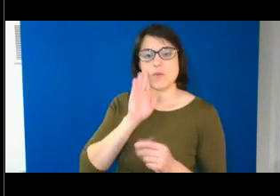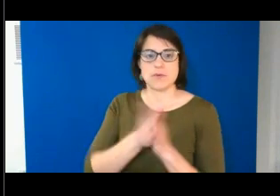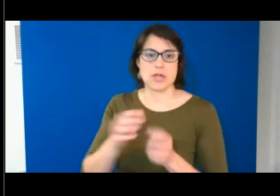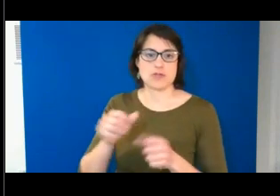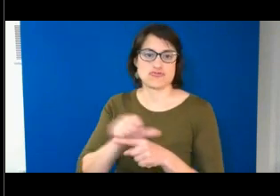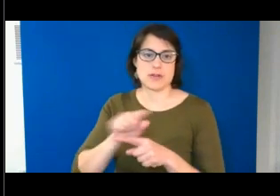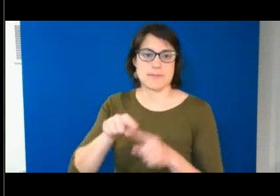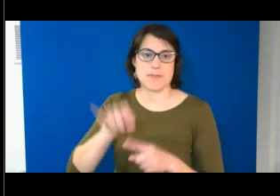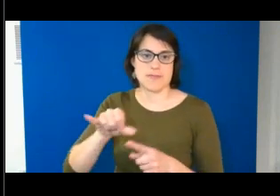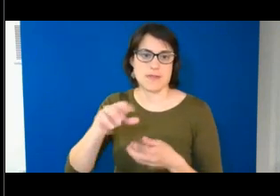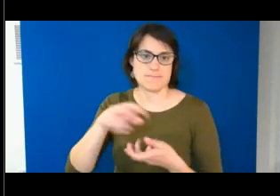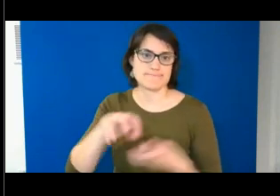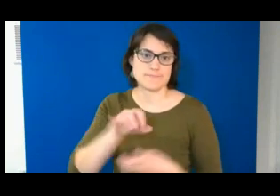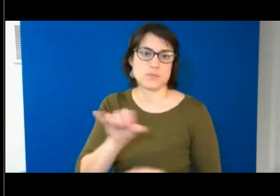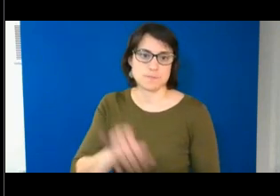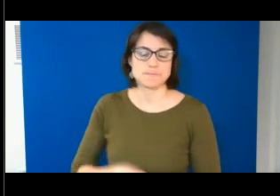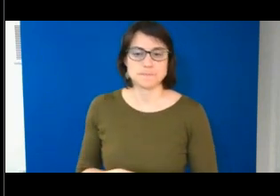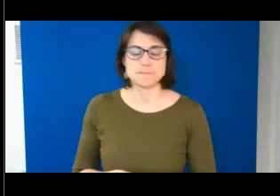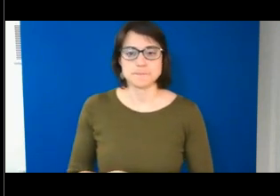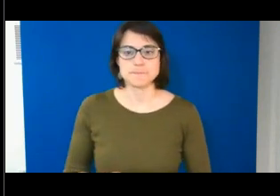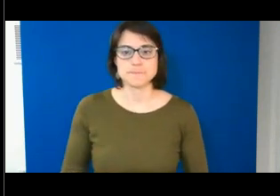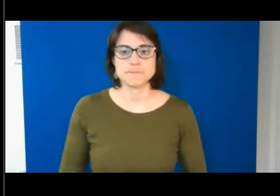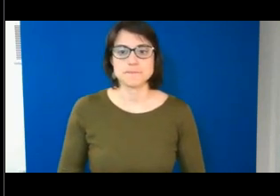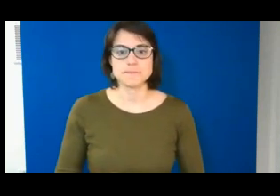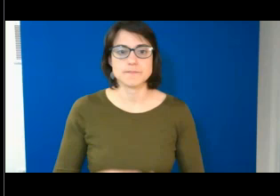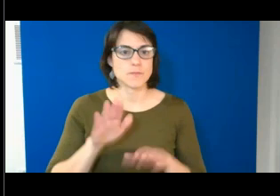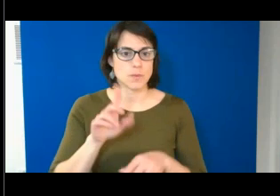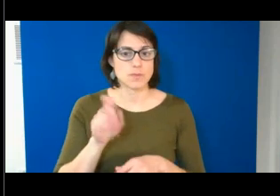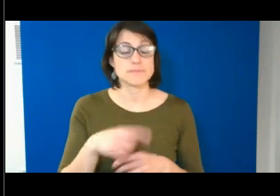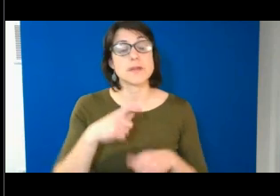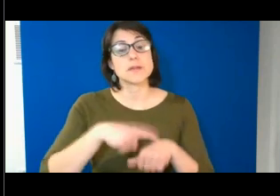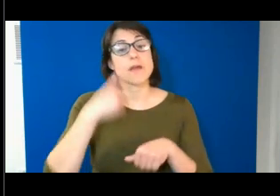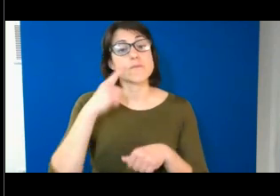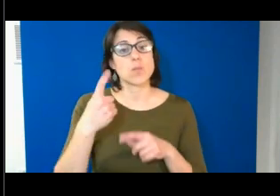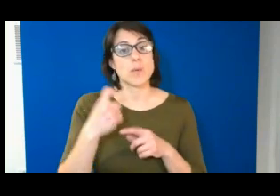Yeah. Thank you. We have time for one more question.